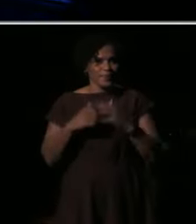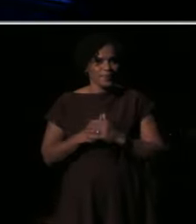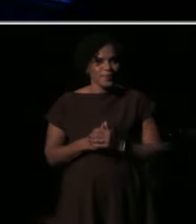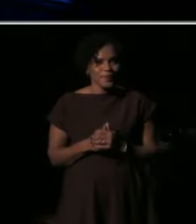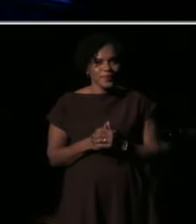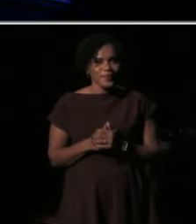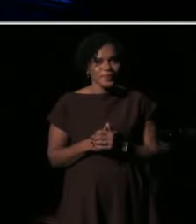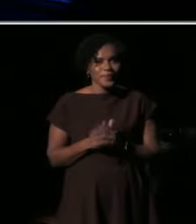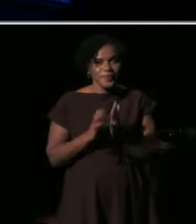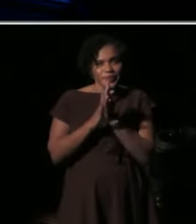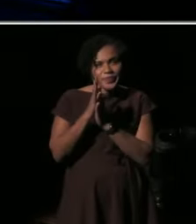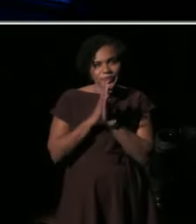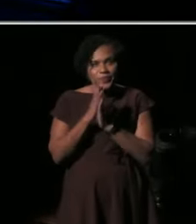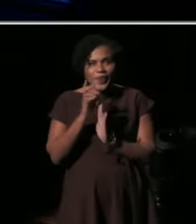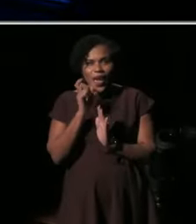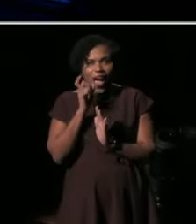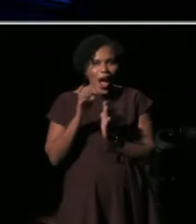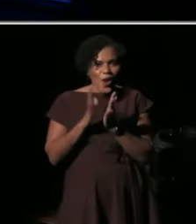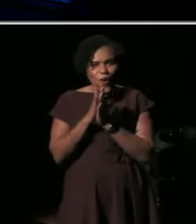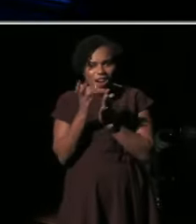I'm going to go to New York to give it to him.